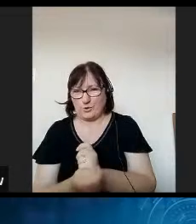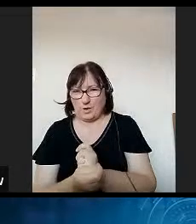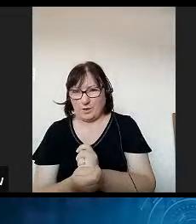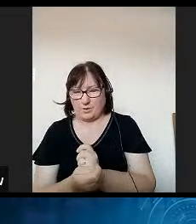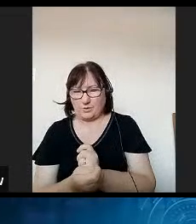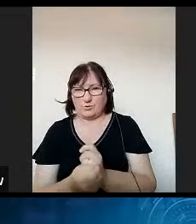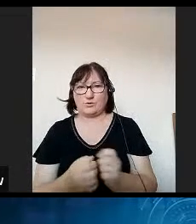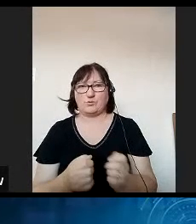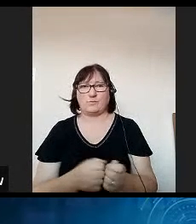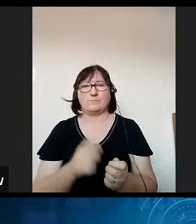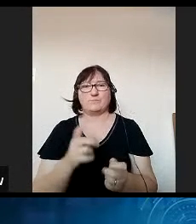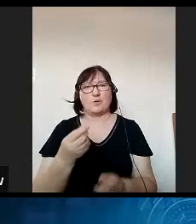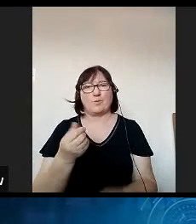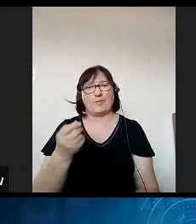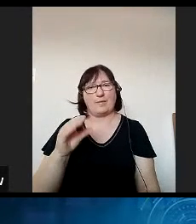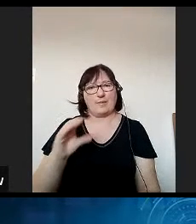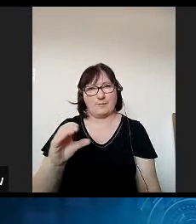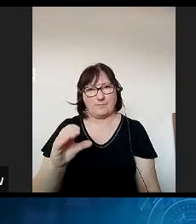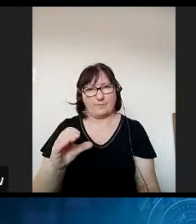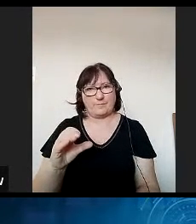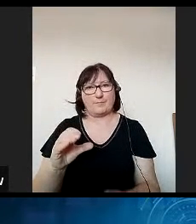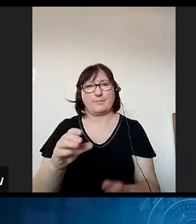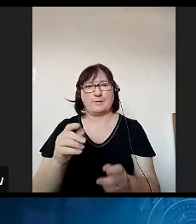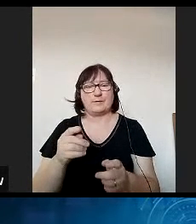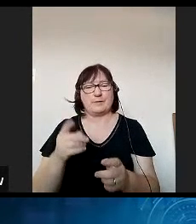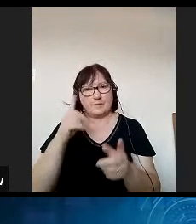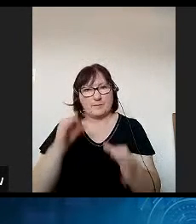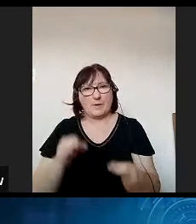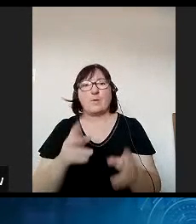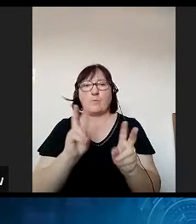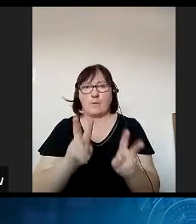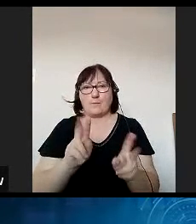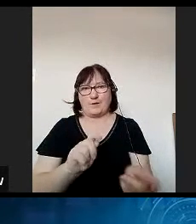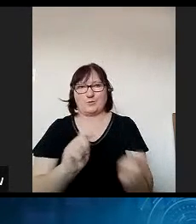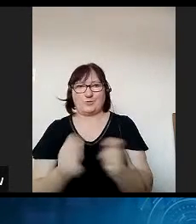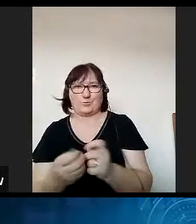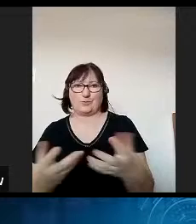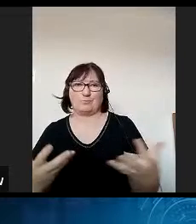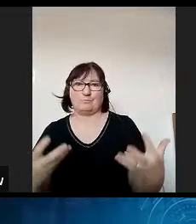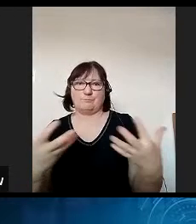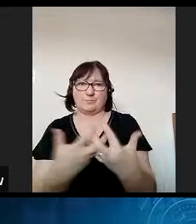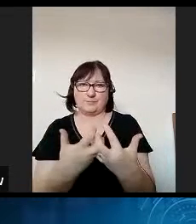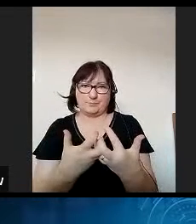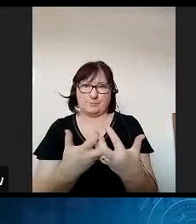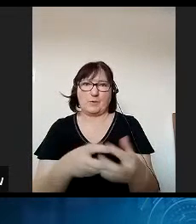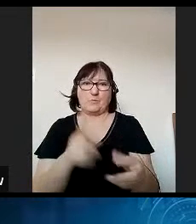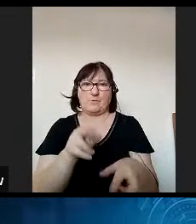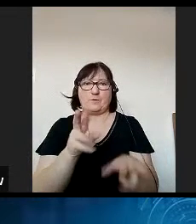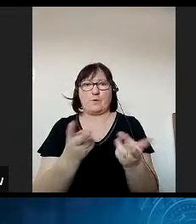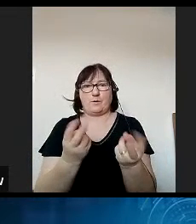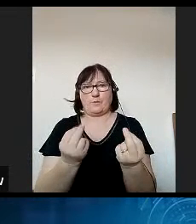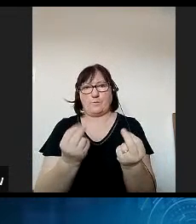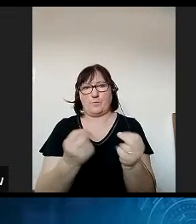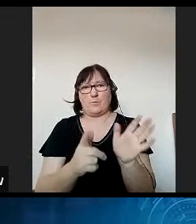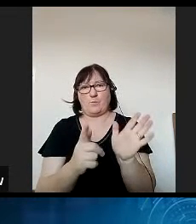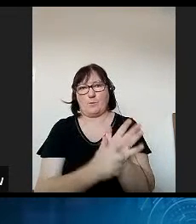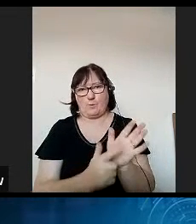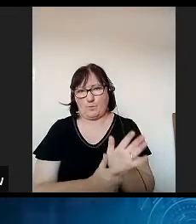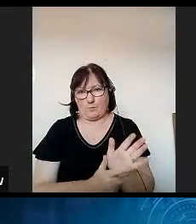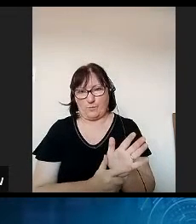determination will be amended in line with the new law. Thank you. Thank you so much,